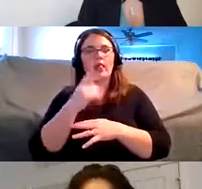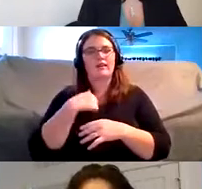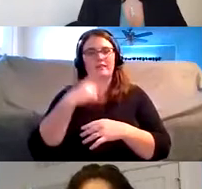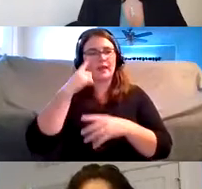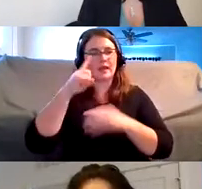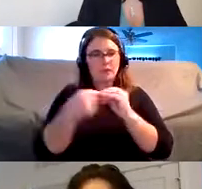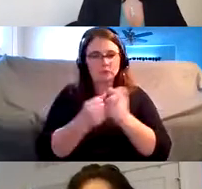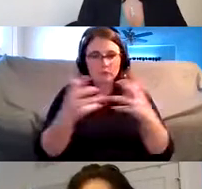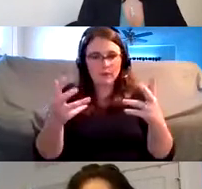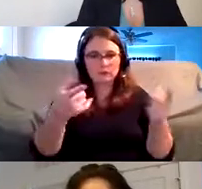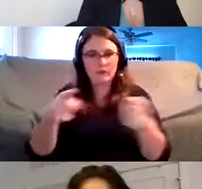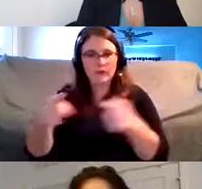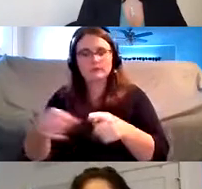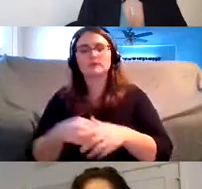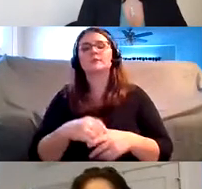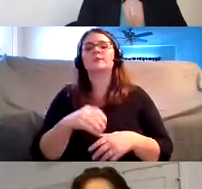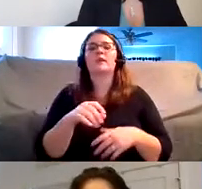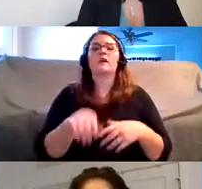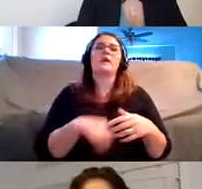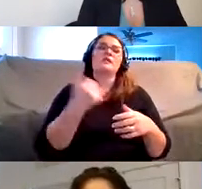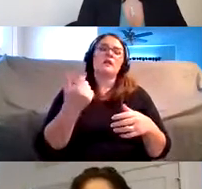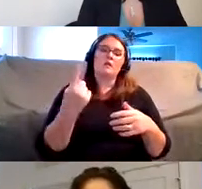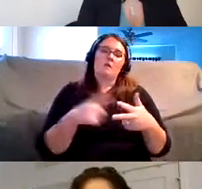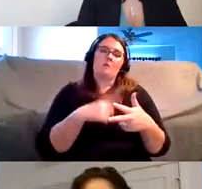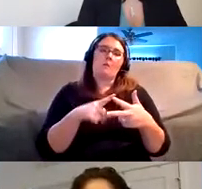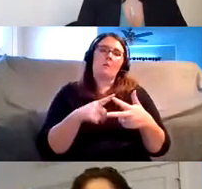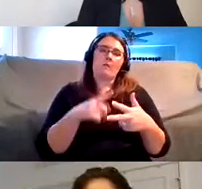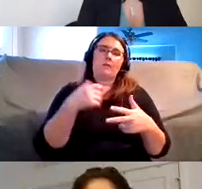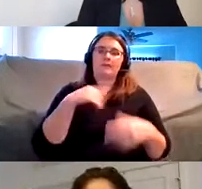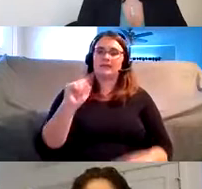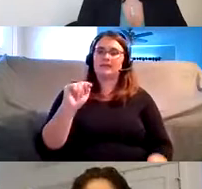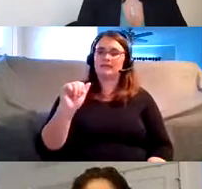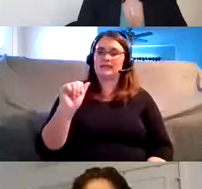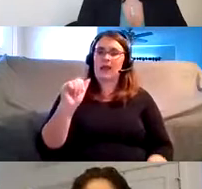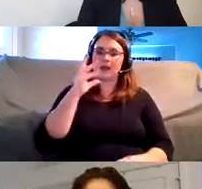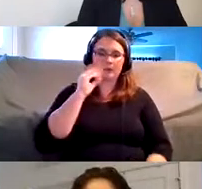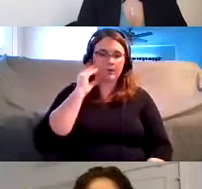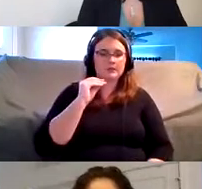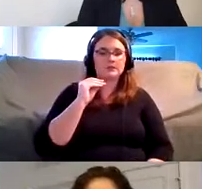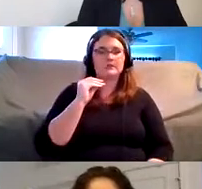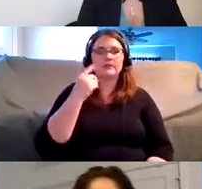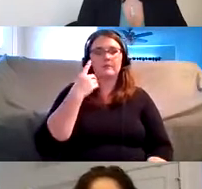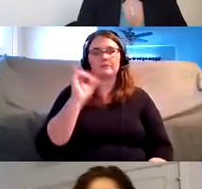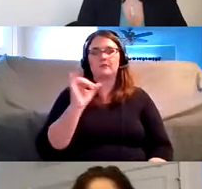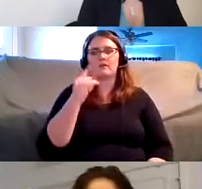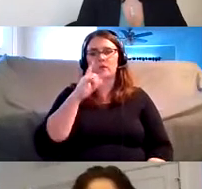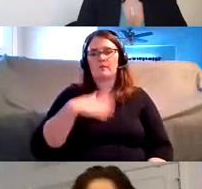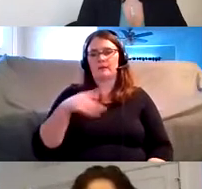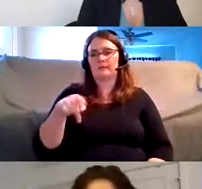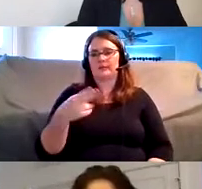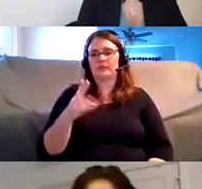is I had a TA experience, like as a teaching assistant for one of my PhD classes a couple semesters ago,